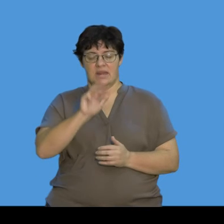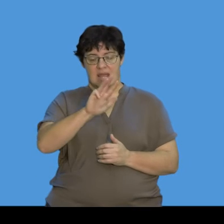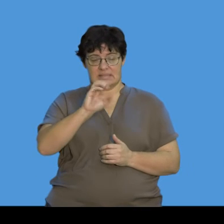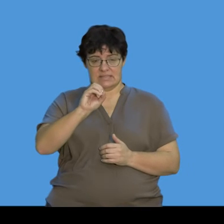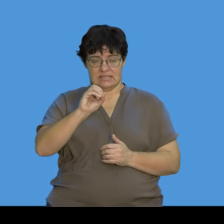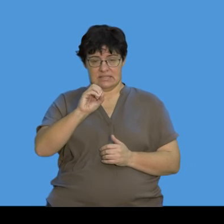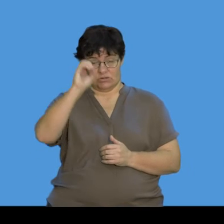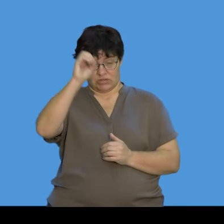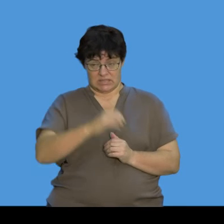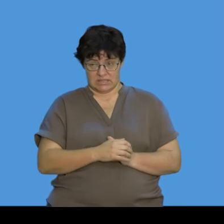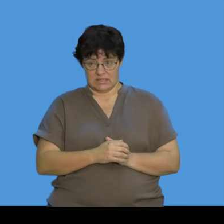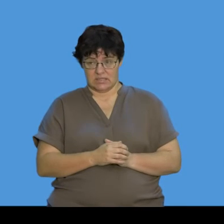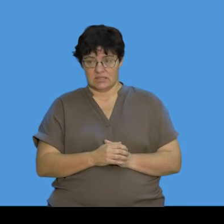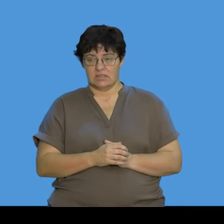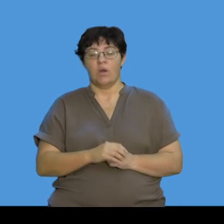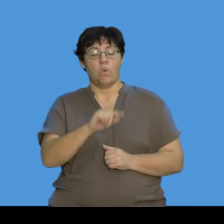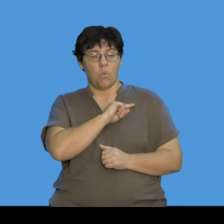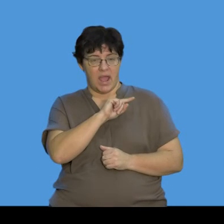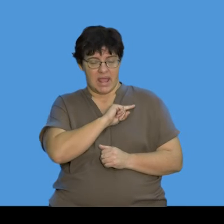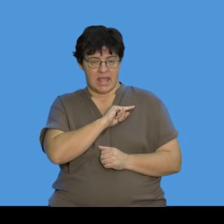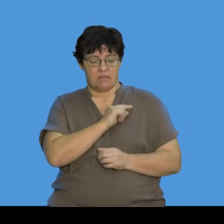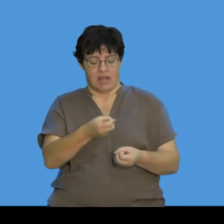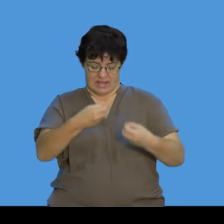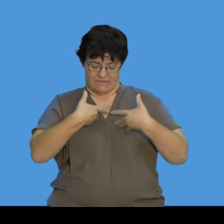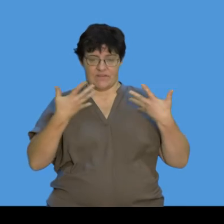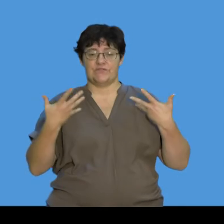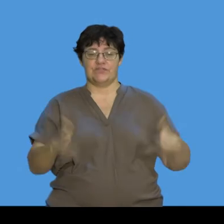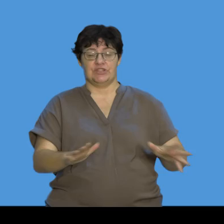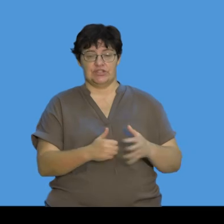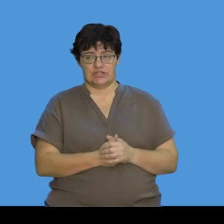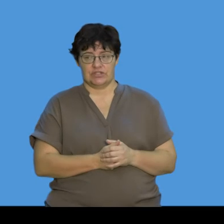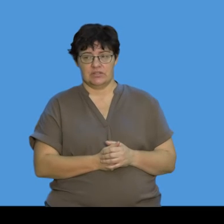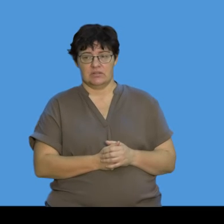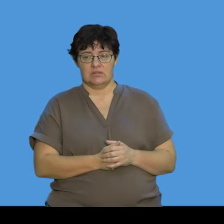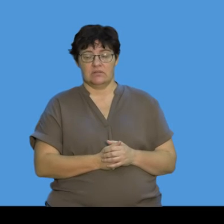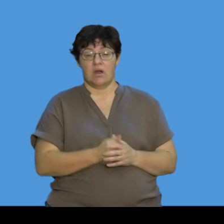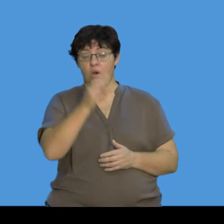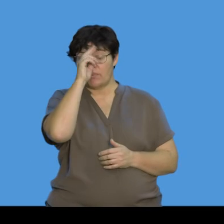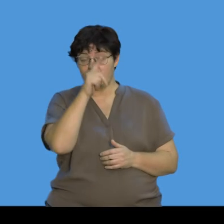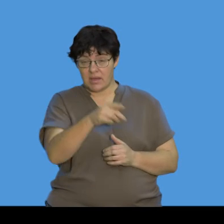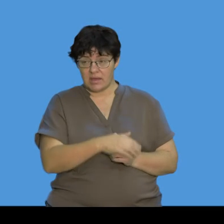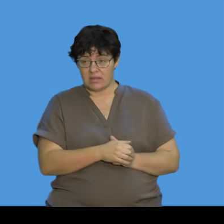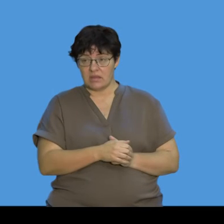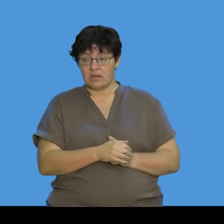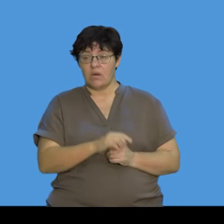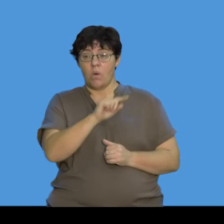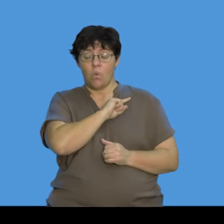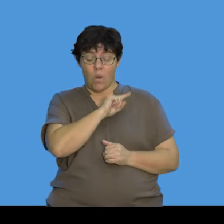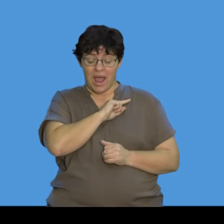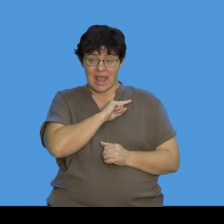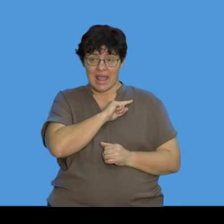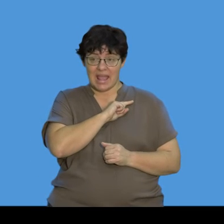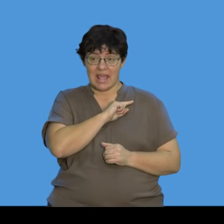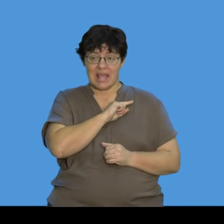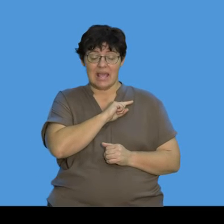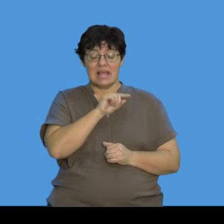90 degrees, and this will be because it is given. And then remember, because this